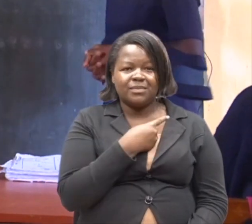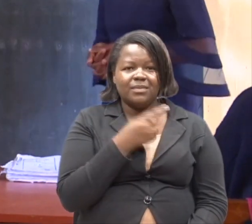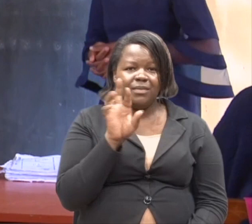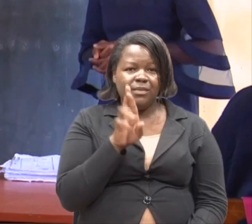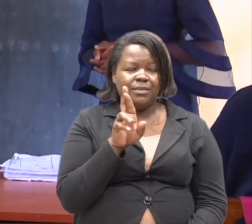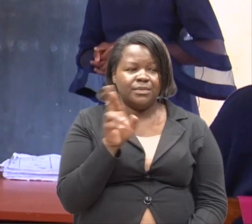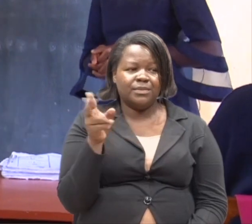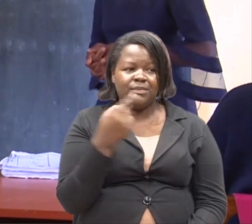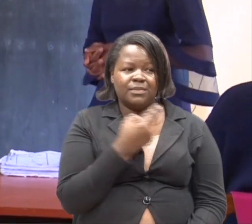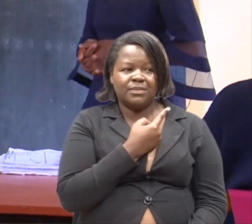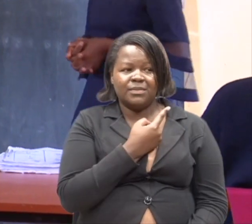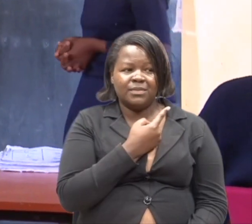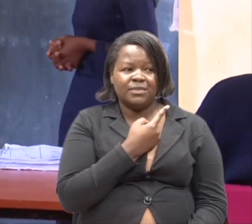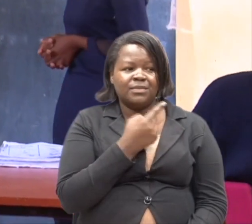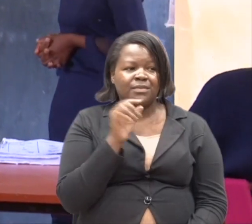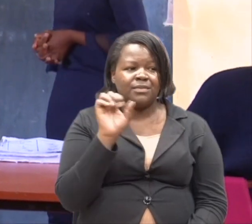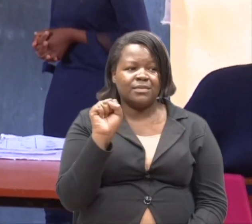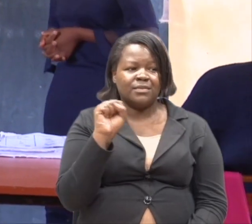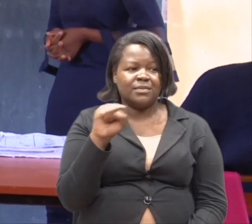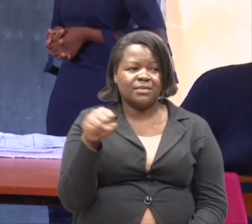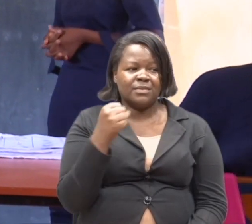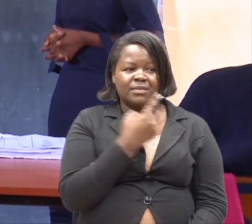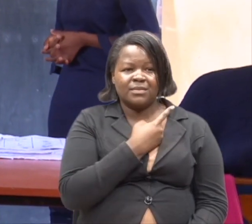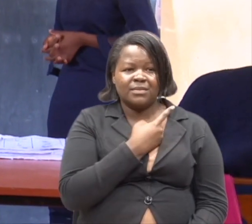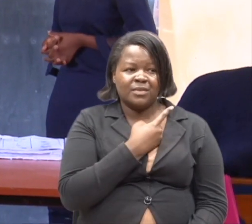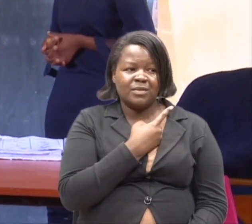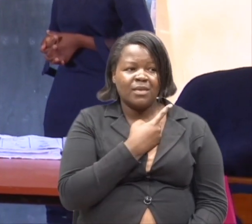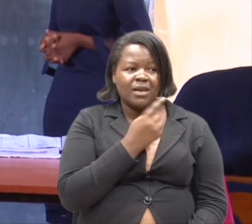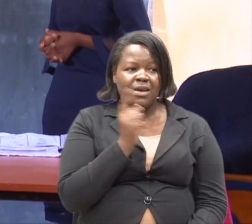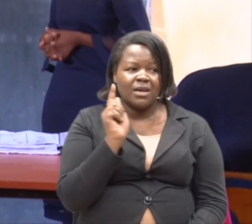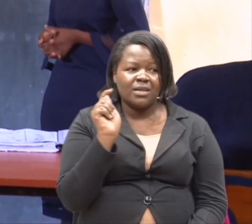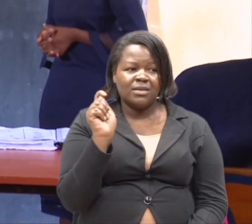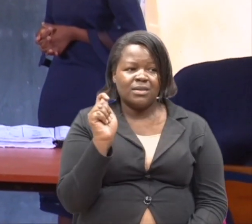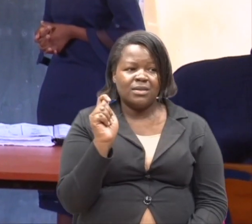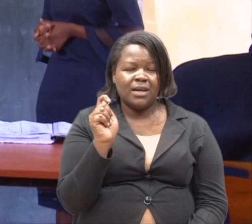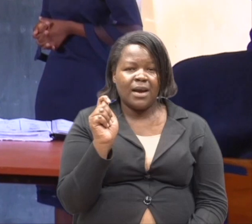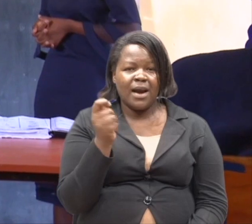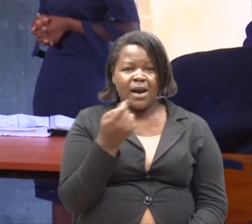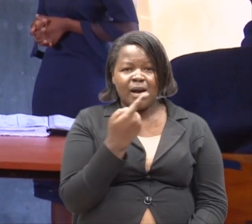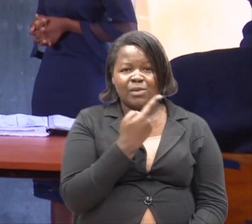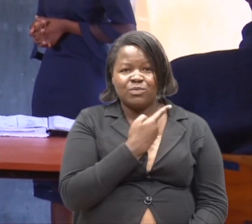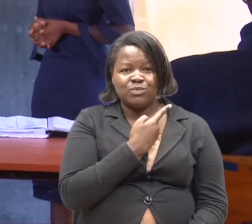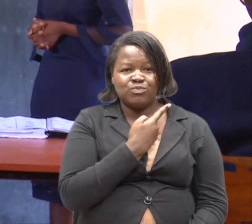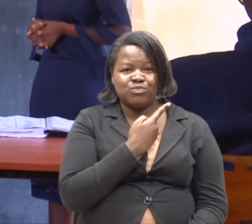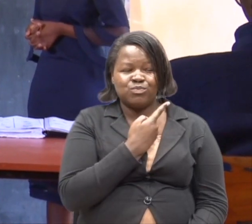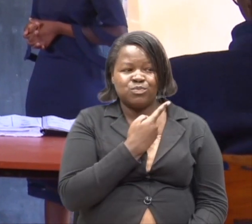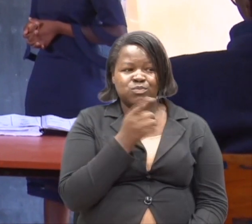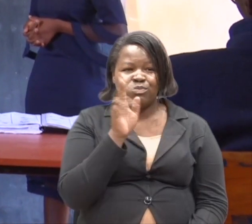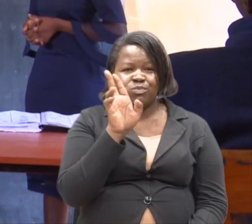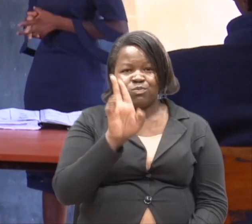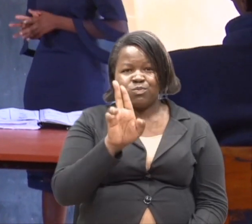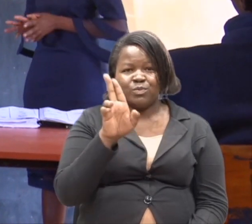Uh-huh. R. R. Uh-huh. S. T. Uh-huh.